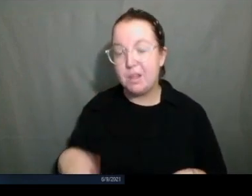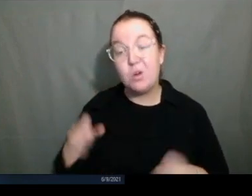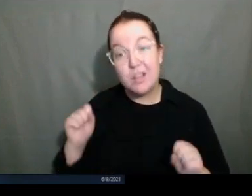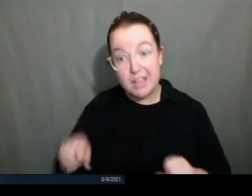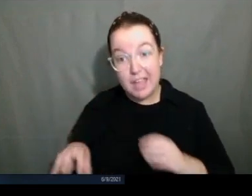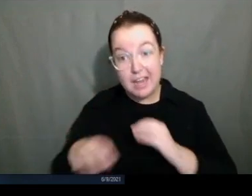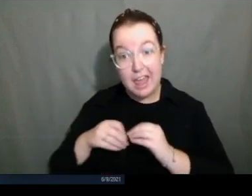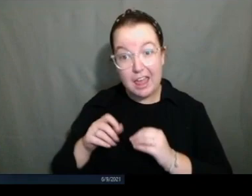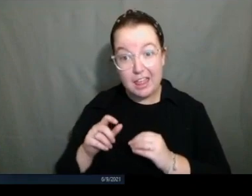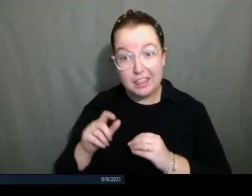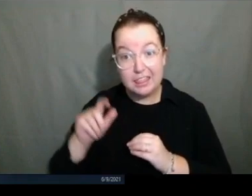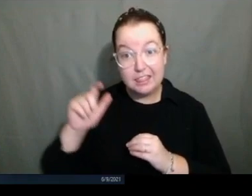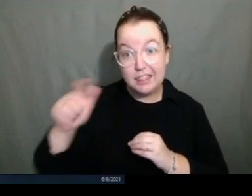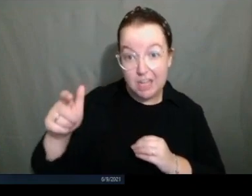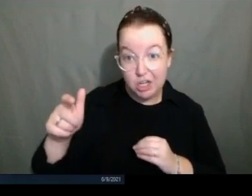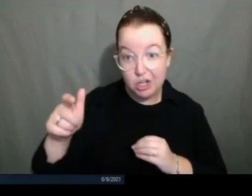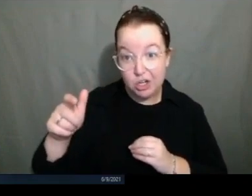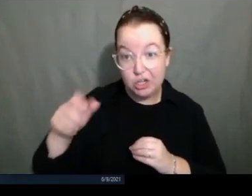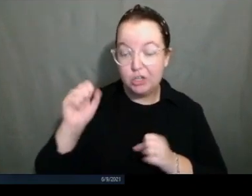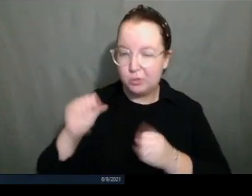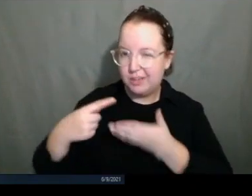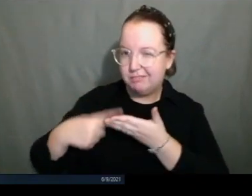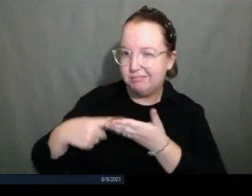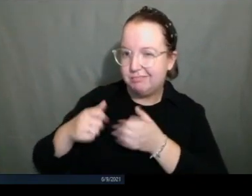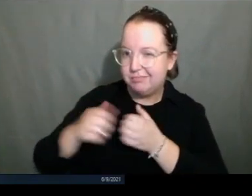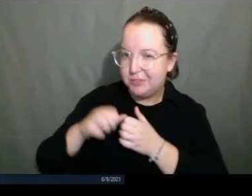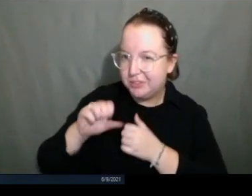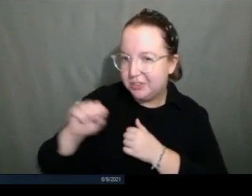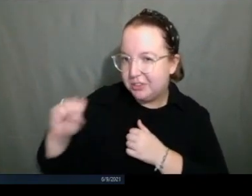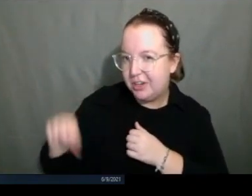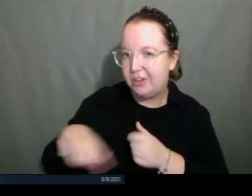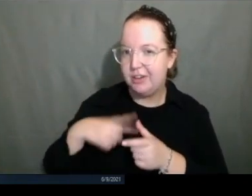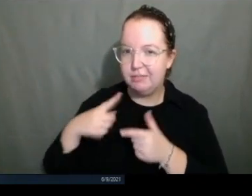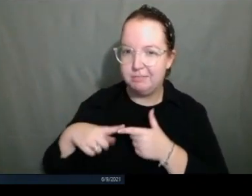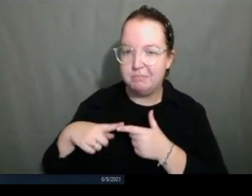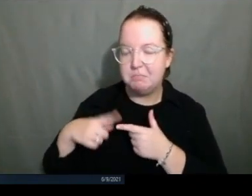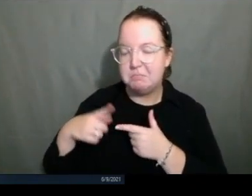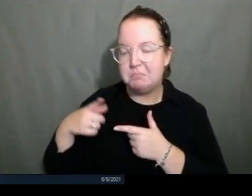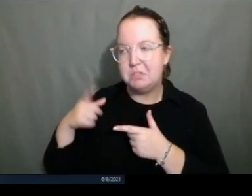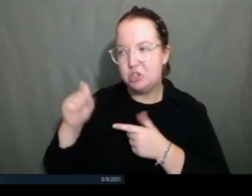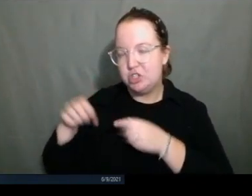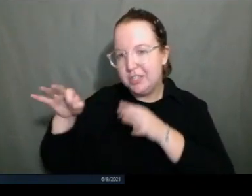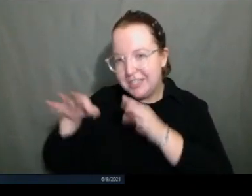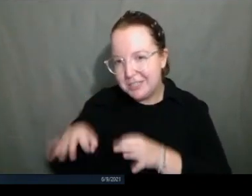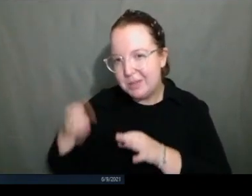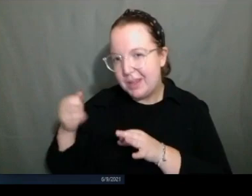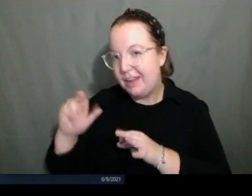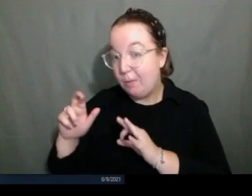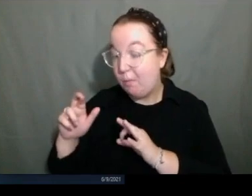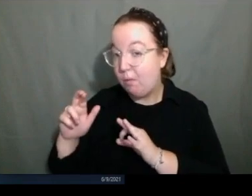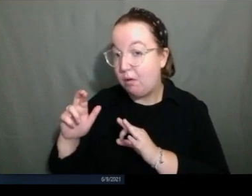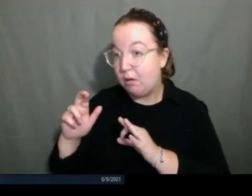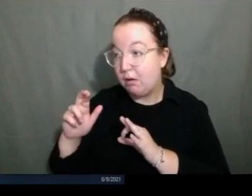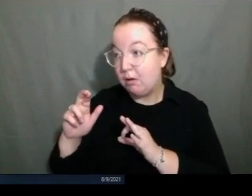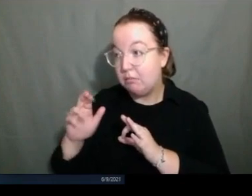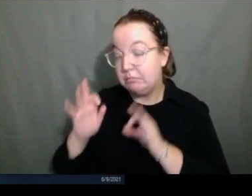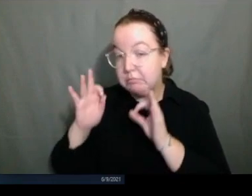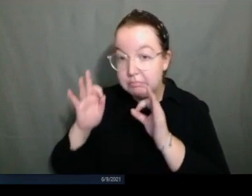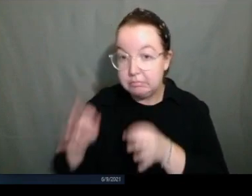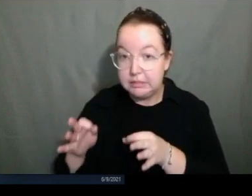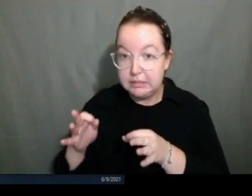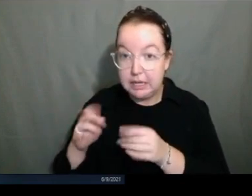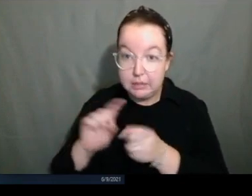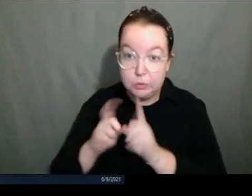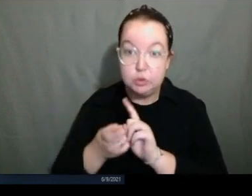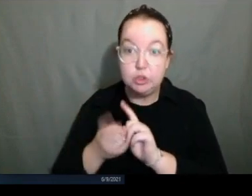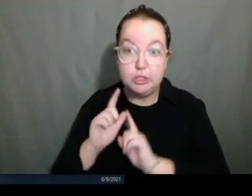option of in the system, so if you wanted to speak to Sharon on that more, she would be able to provide more insight, and if we